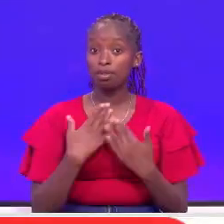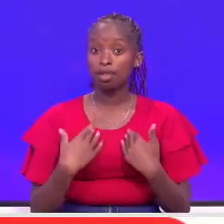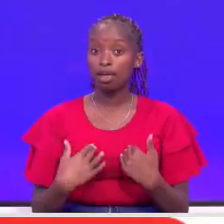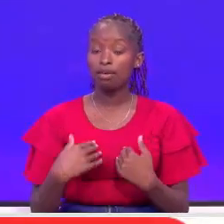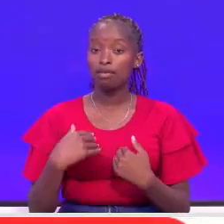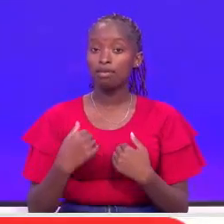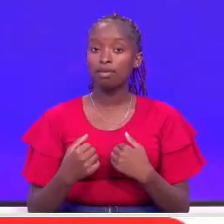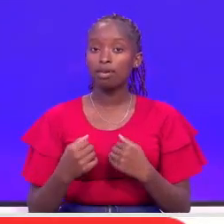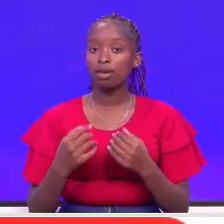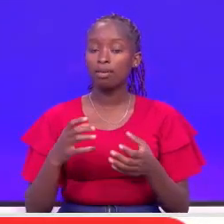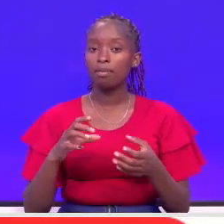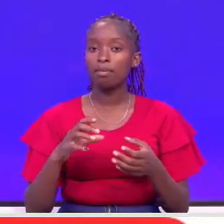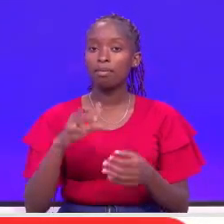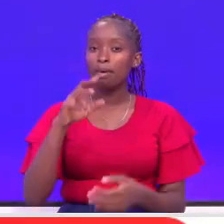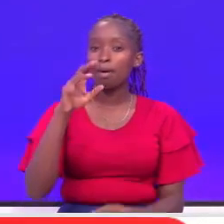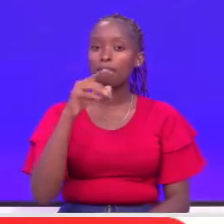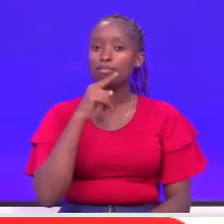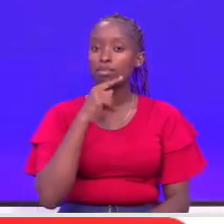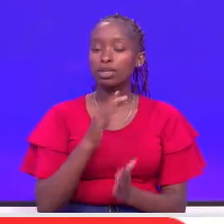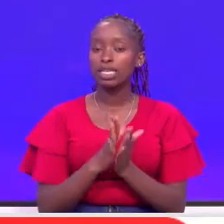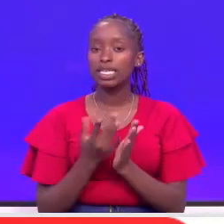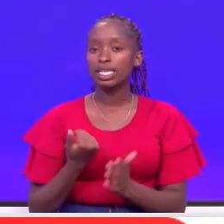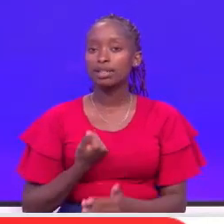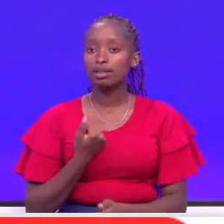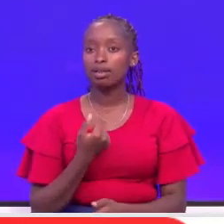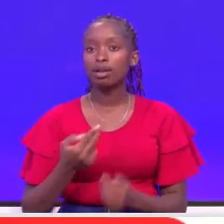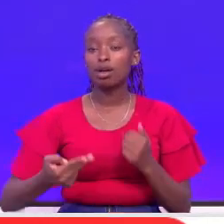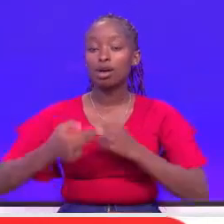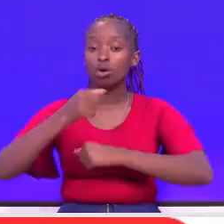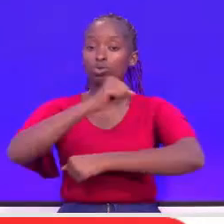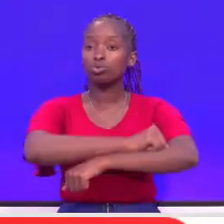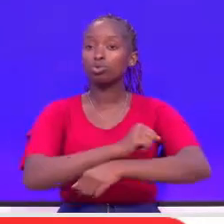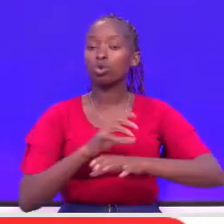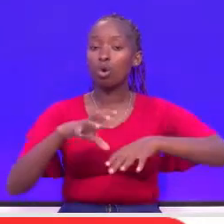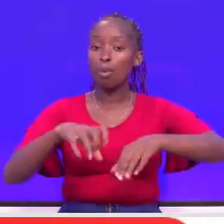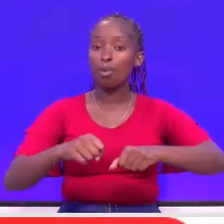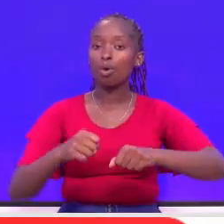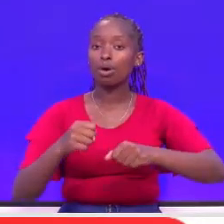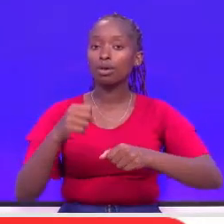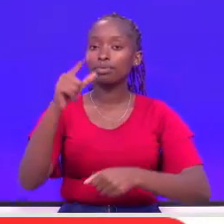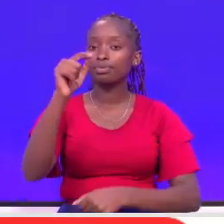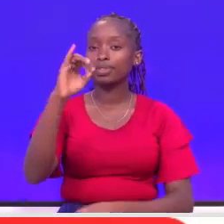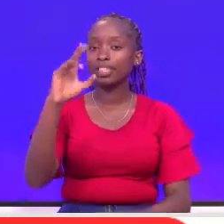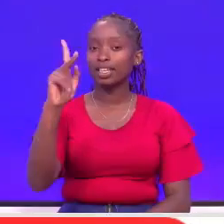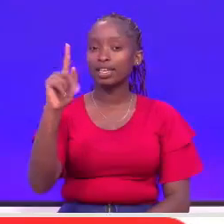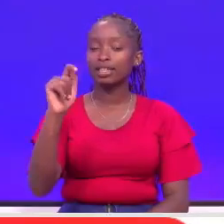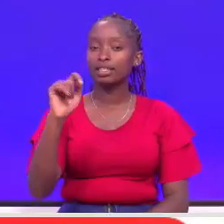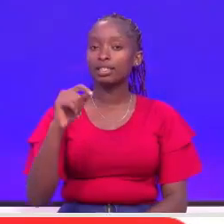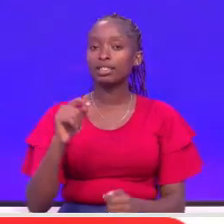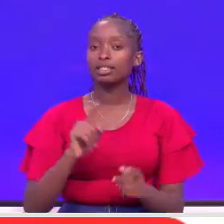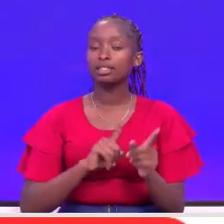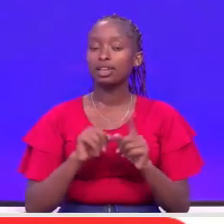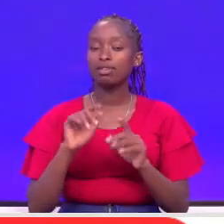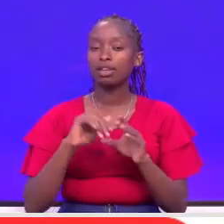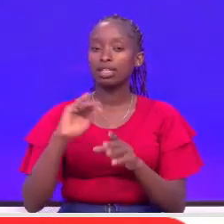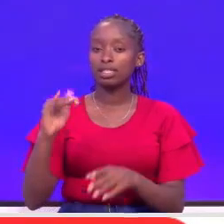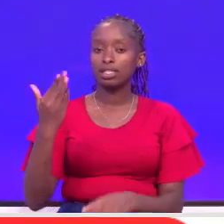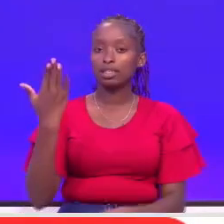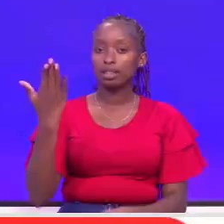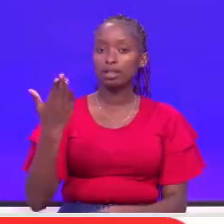and Gadamoji Boys High School booked their ticket to travel to the capital city. Tony Kwalanda has